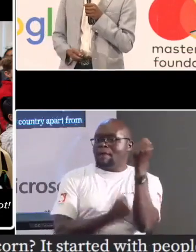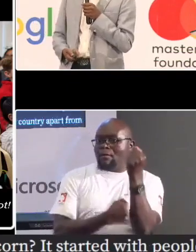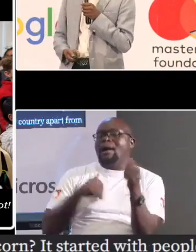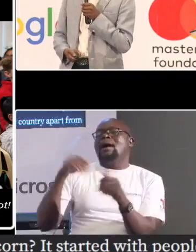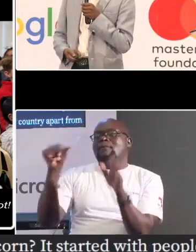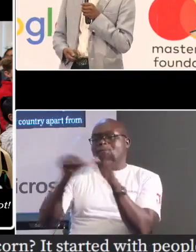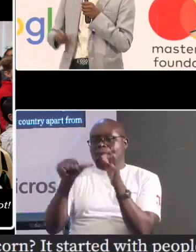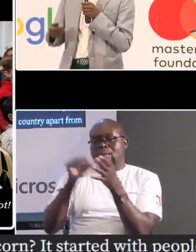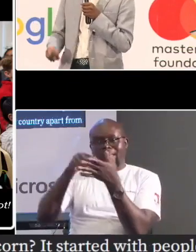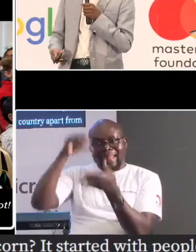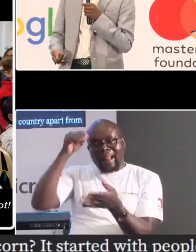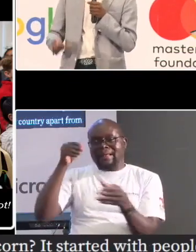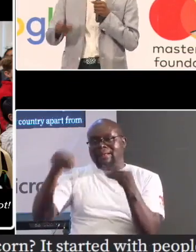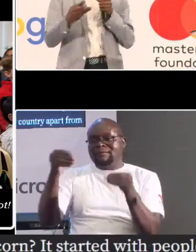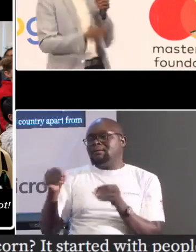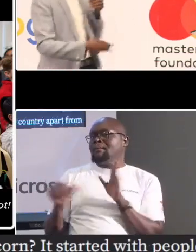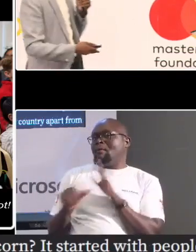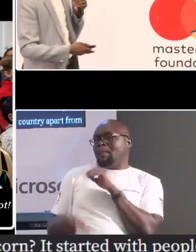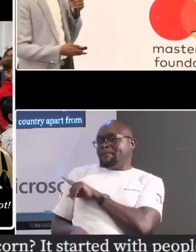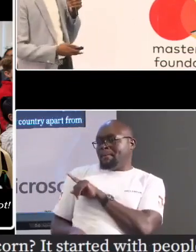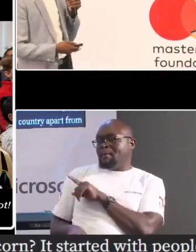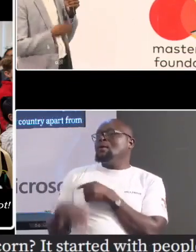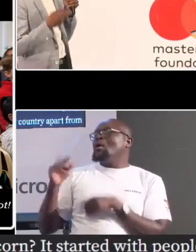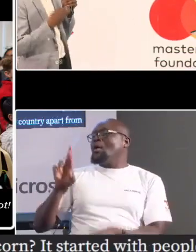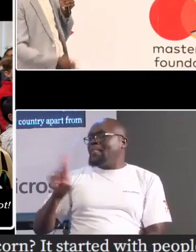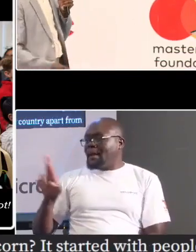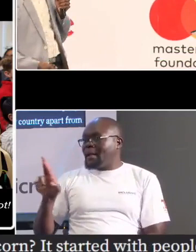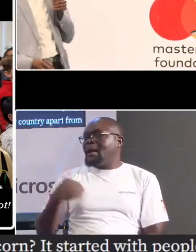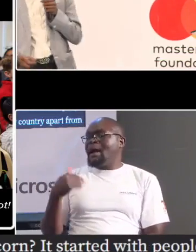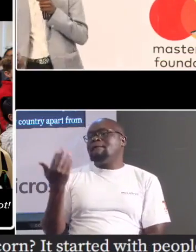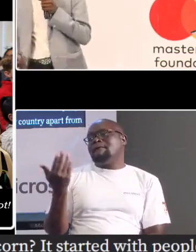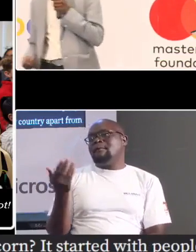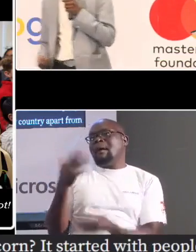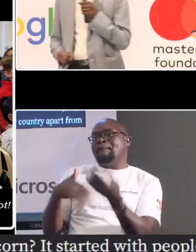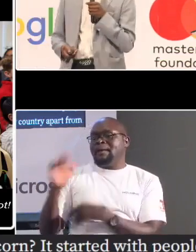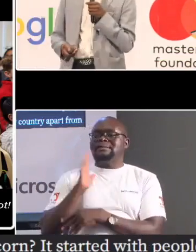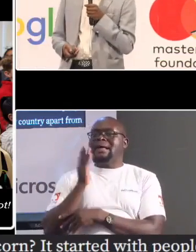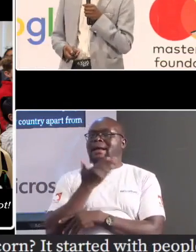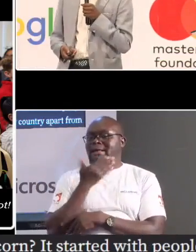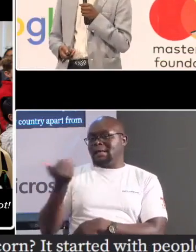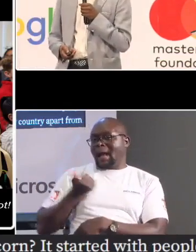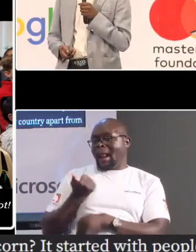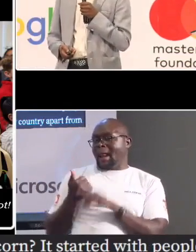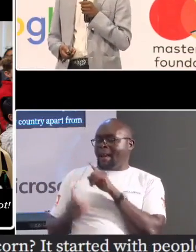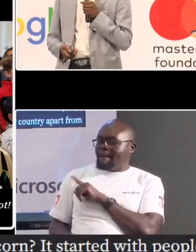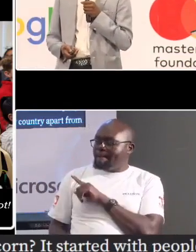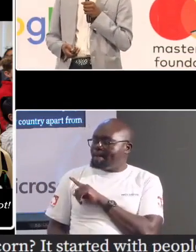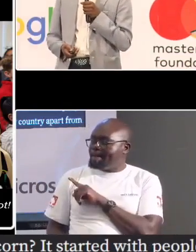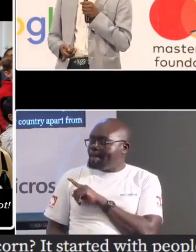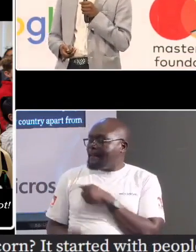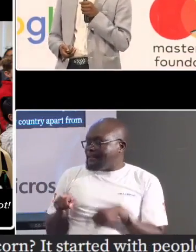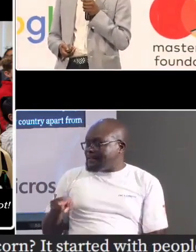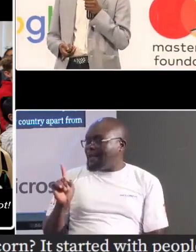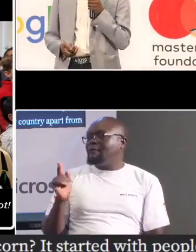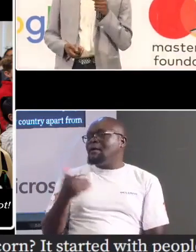learning difficulty himself. On the right is an image of a mixed-race girl, and